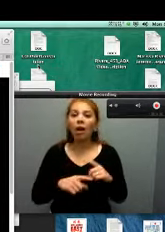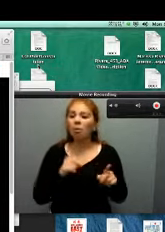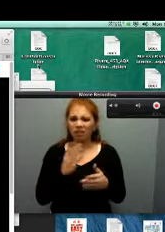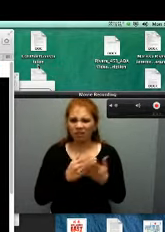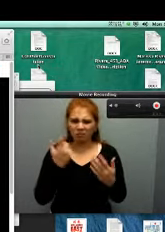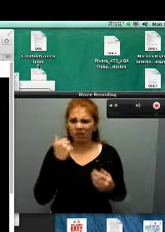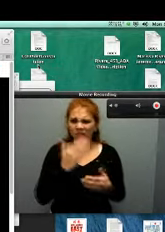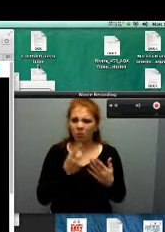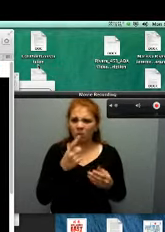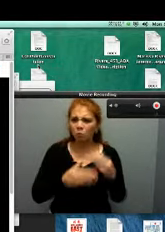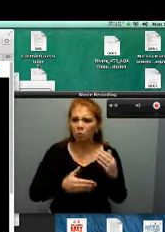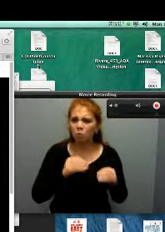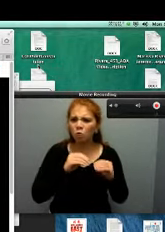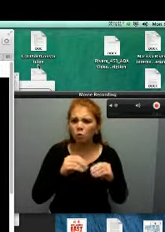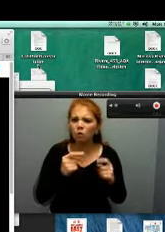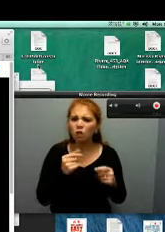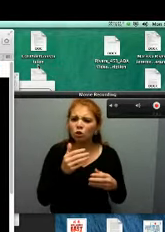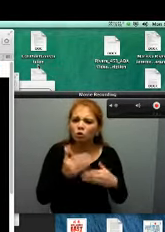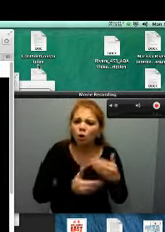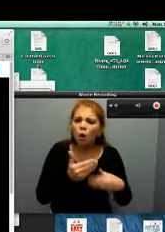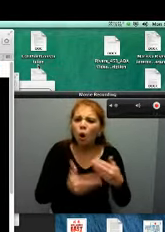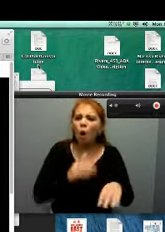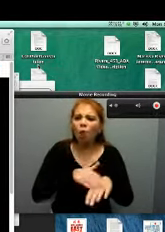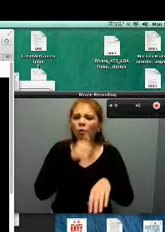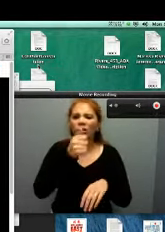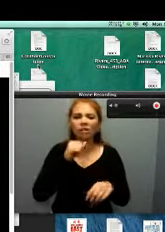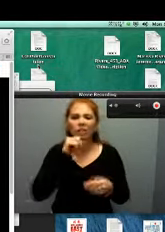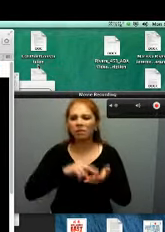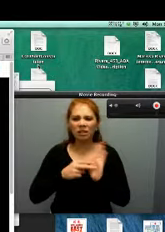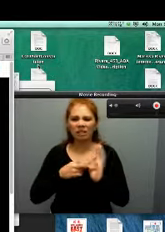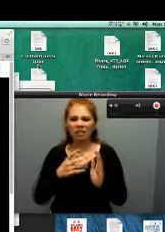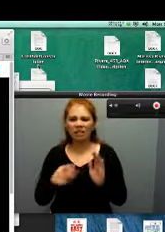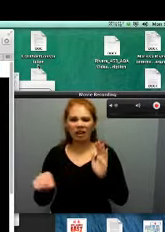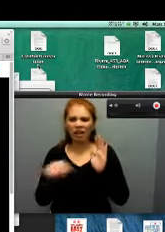slower doesn't mean that that's a negative quality.